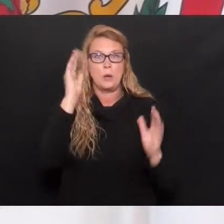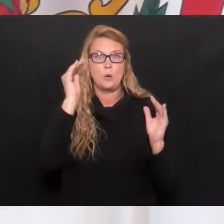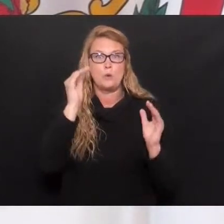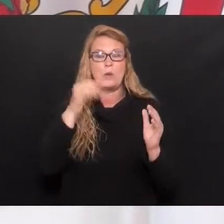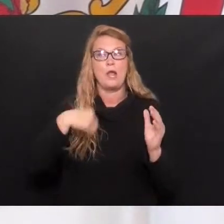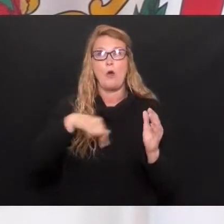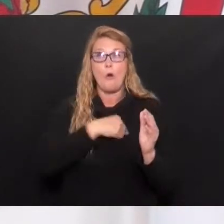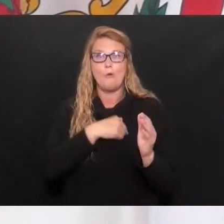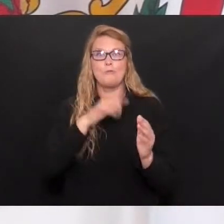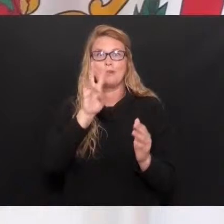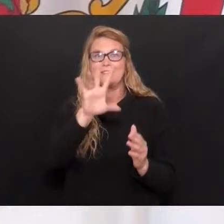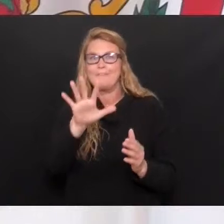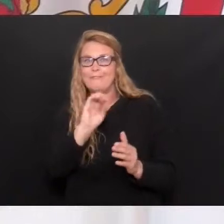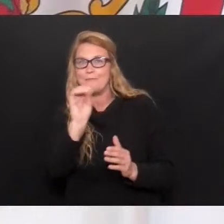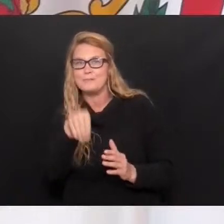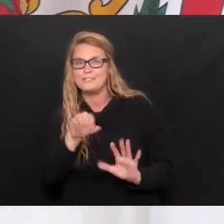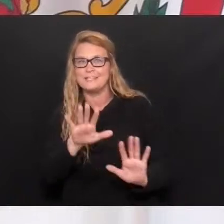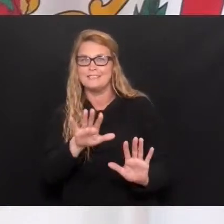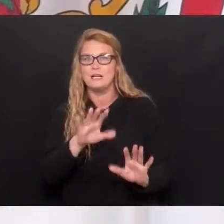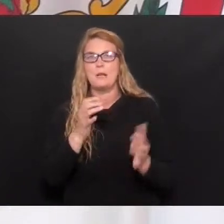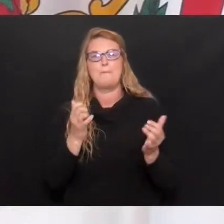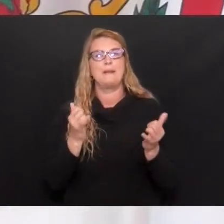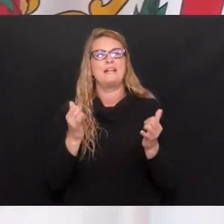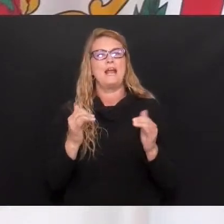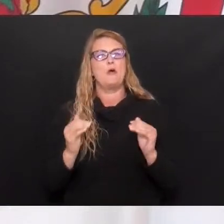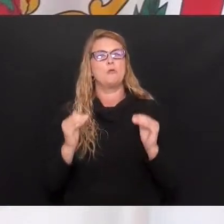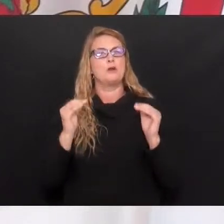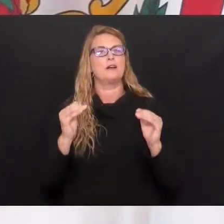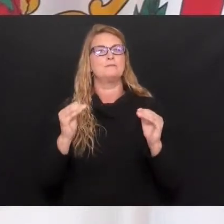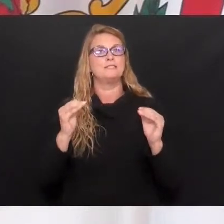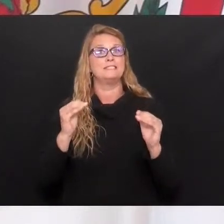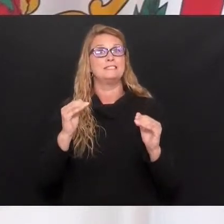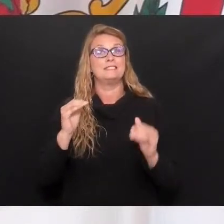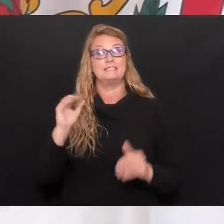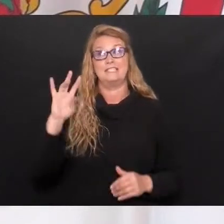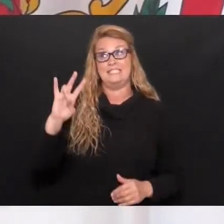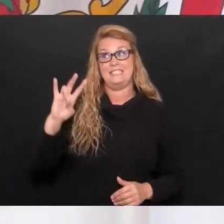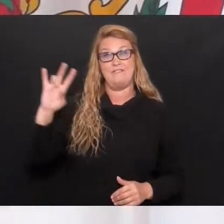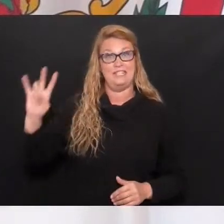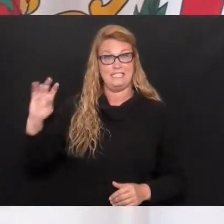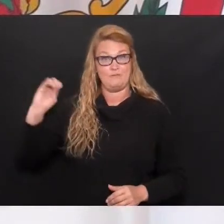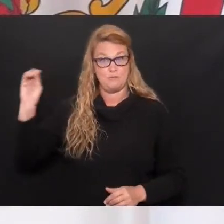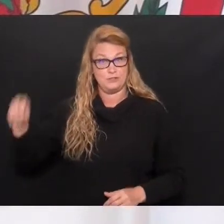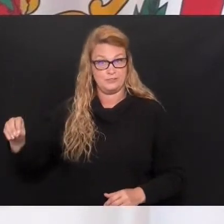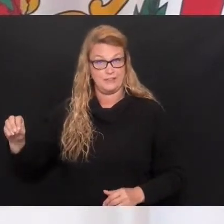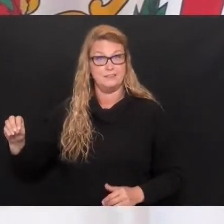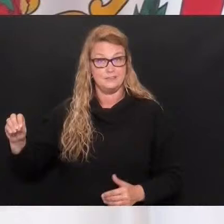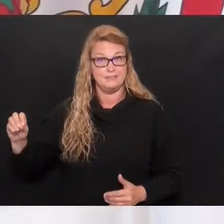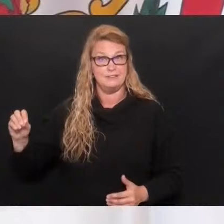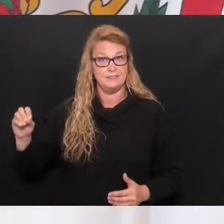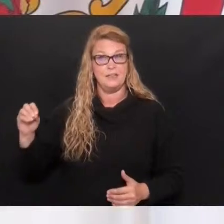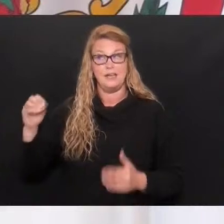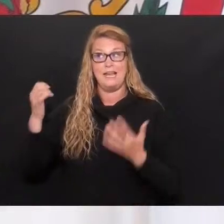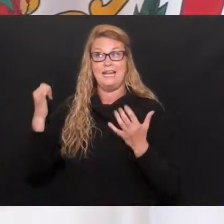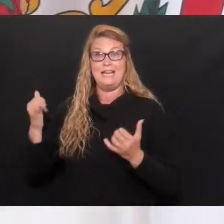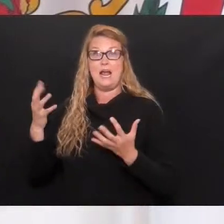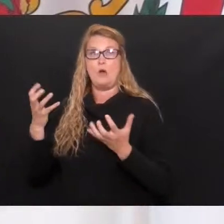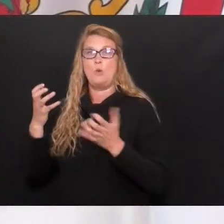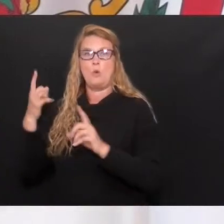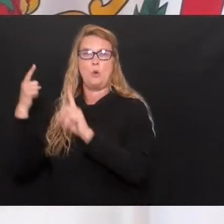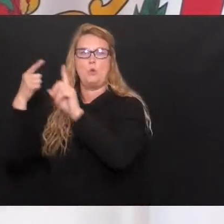for was 75. But now we're all the way up to 77 and on our way to